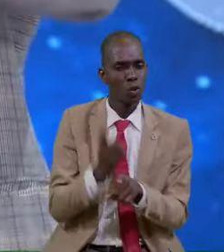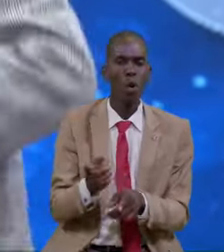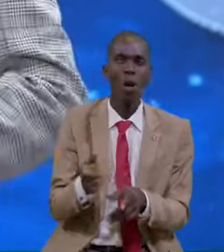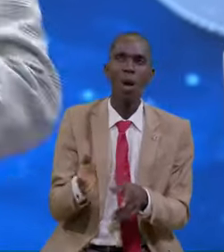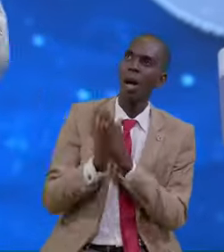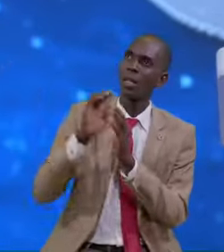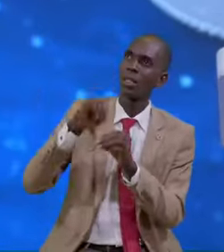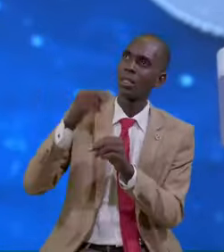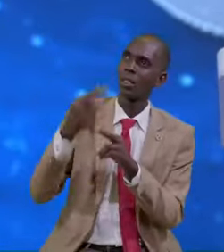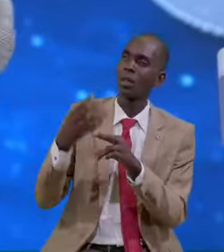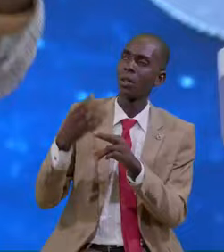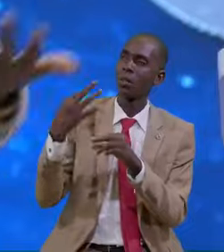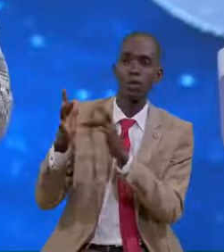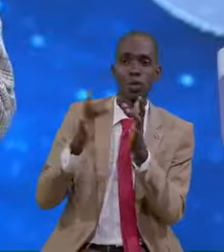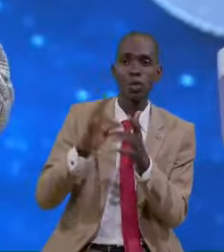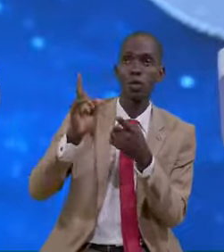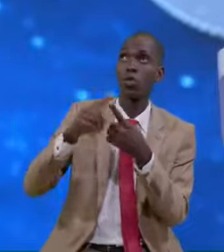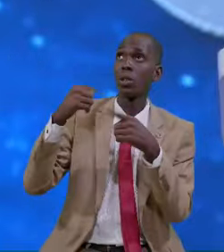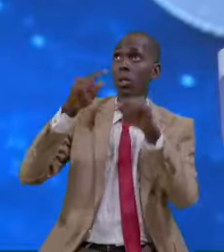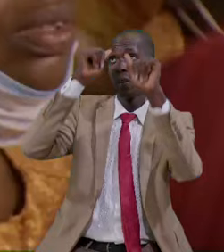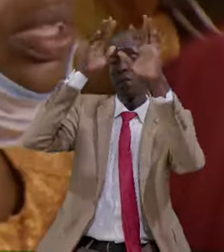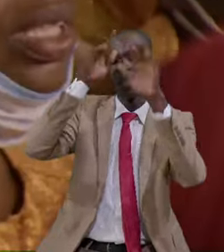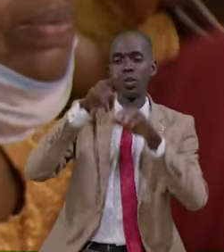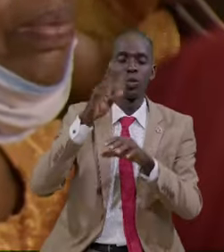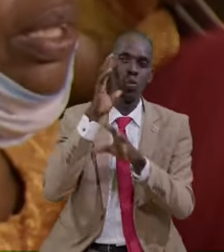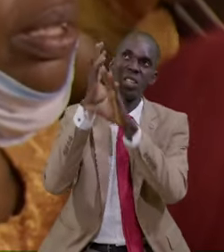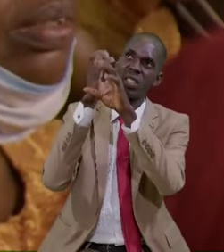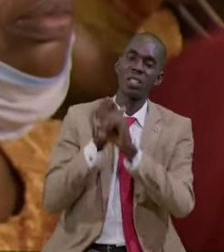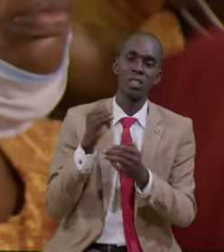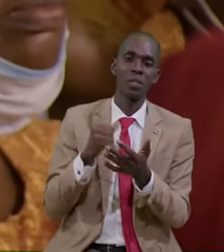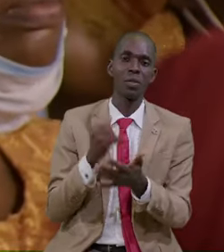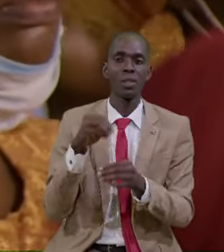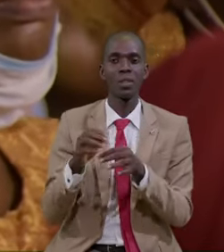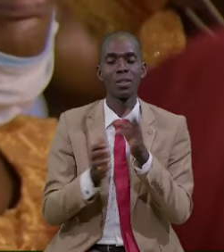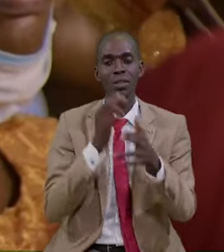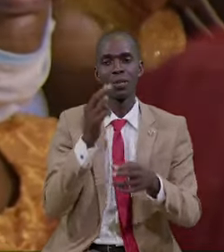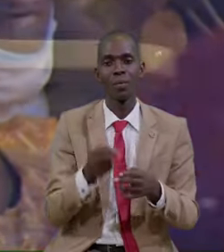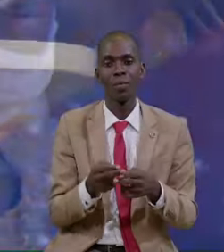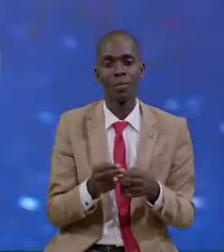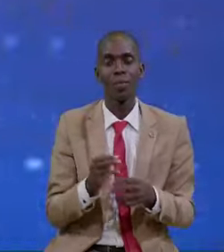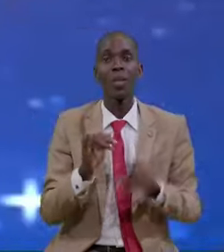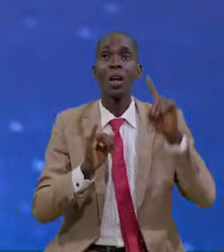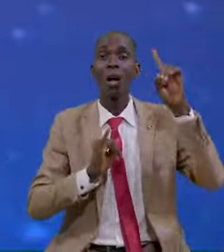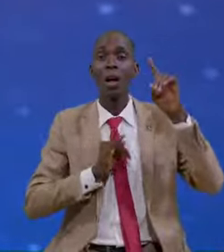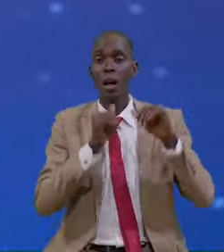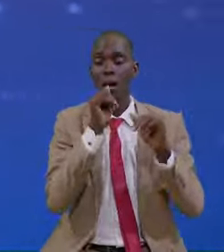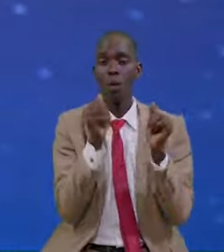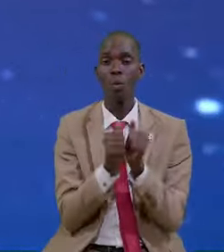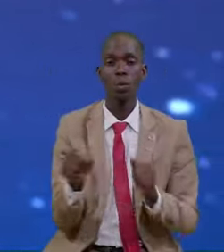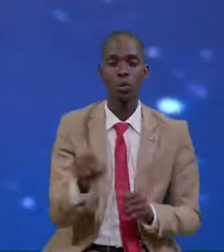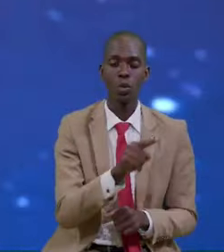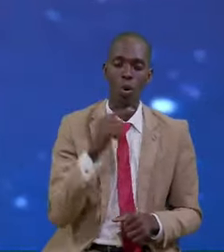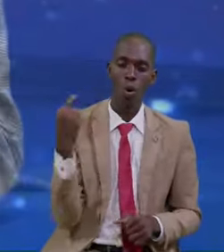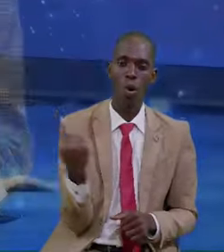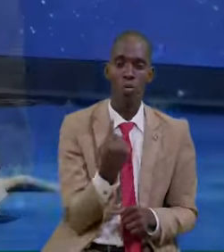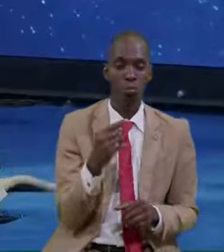to the Father, you are going to receive in Jesus' name. I am with you always. In the